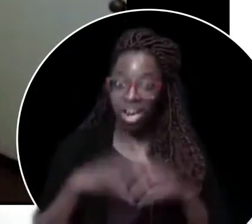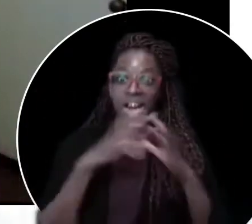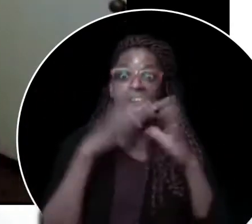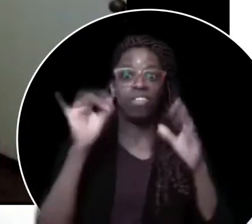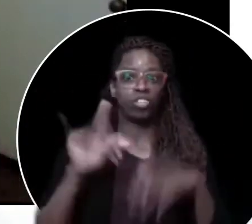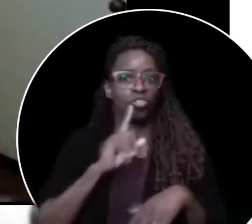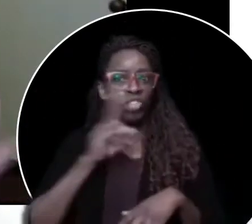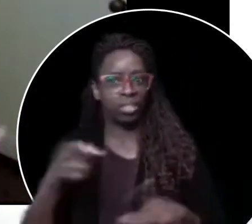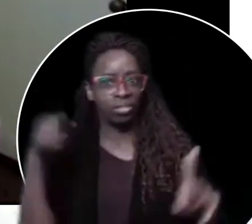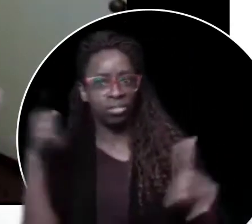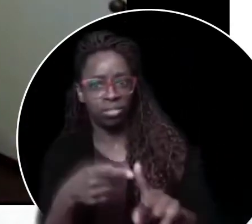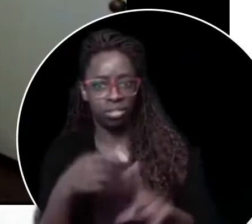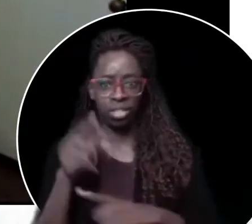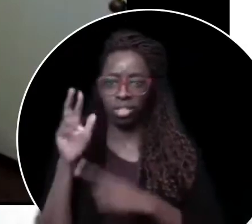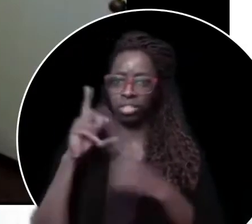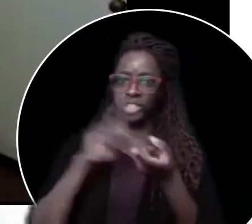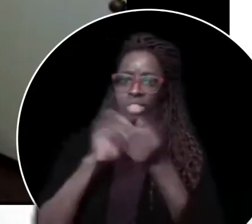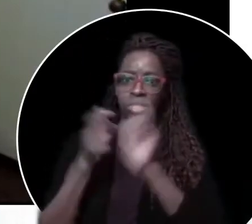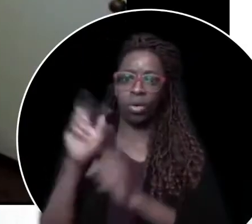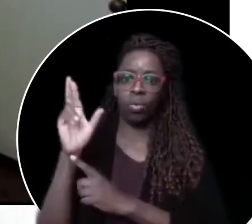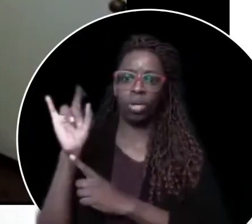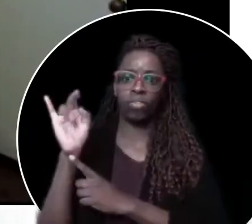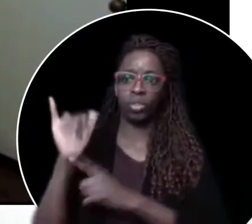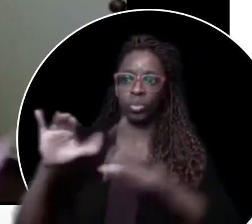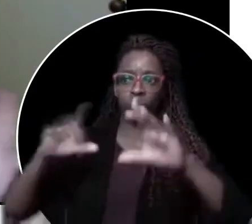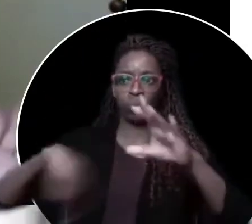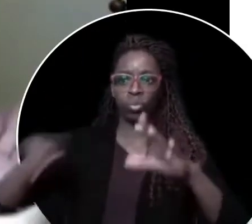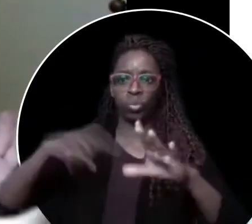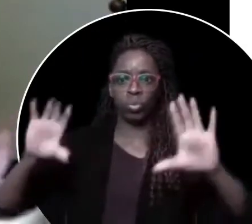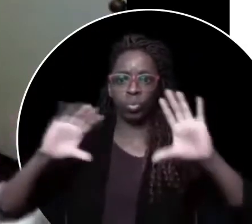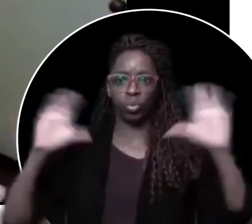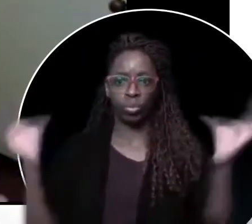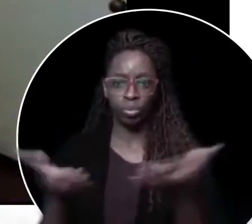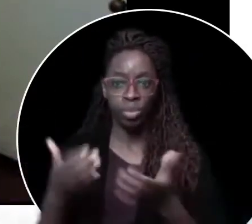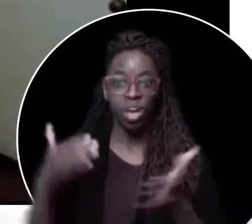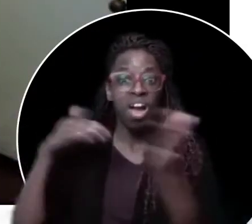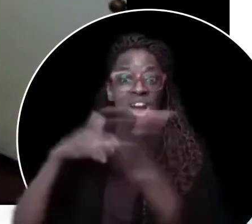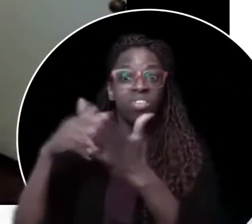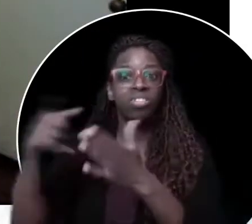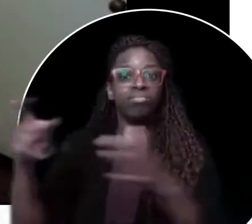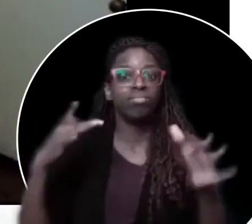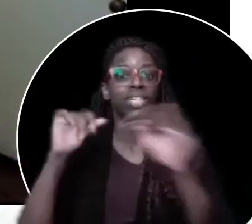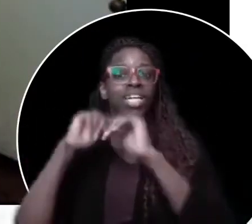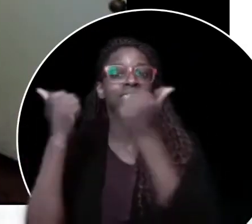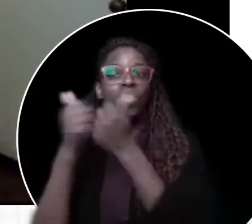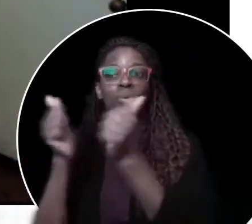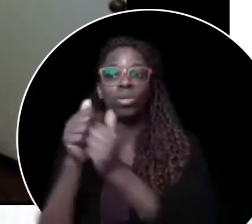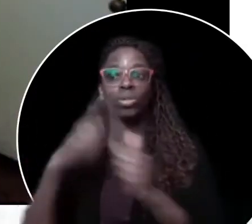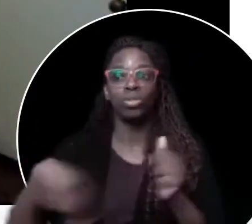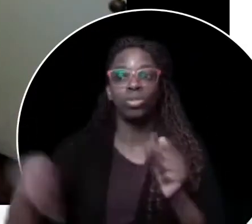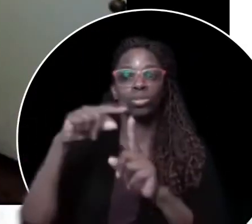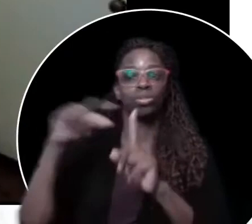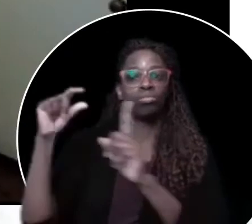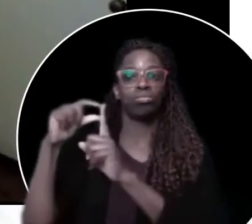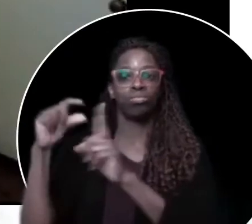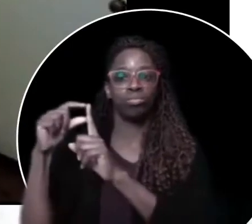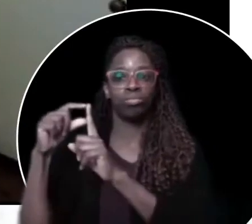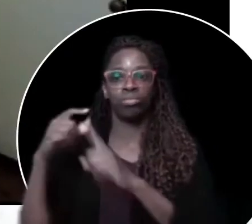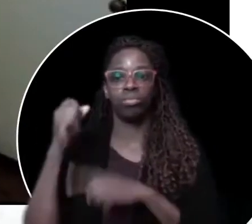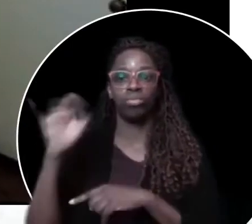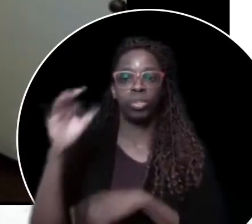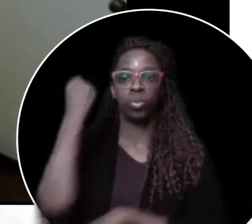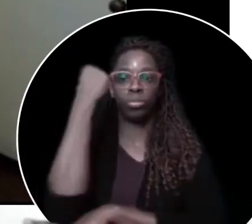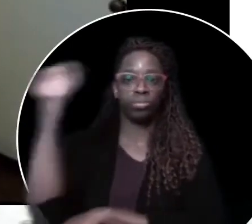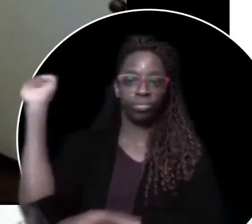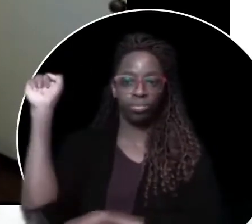groups, oftentimes associated with the term rebellious lawyering or independent worker centers, which are doing this kind of work, which are deeply